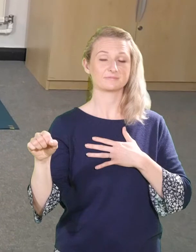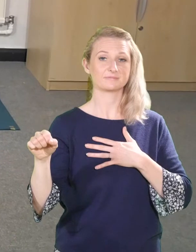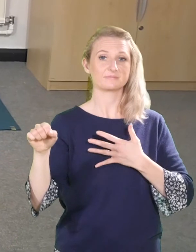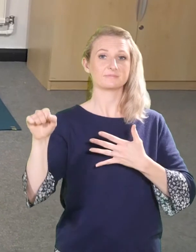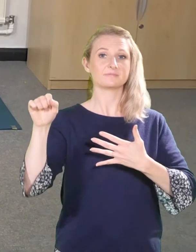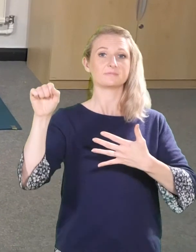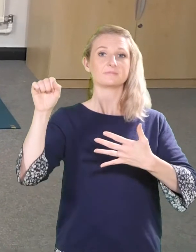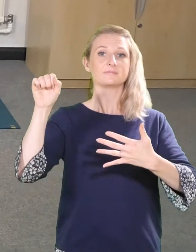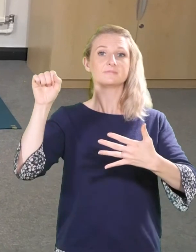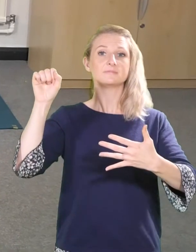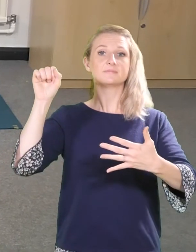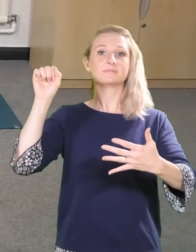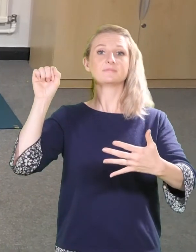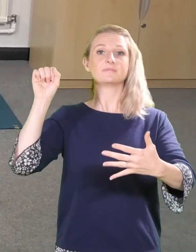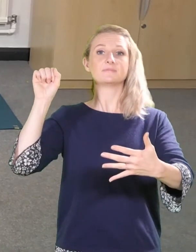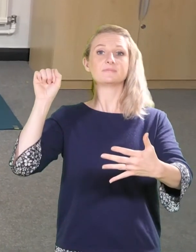Inhale, lift.